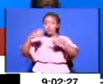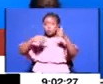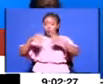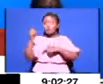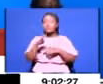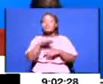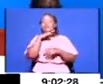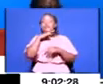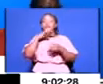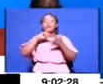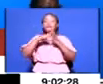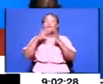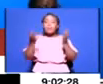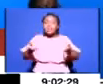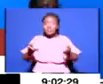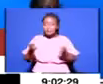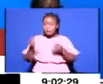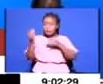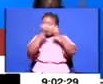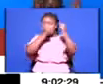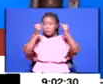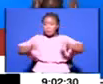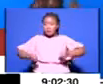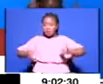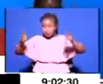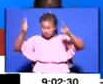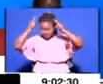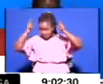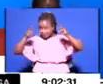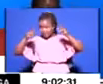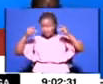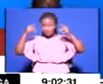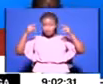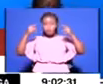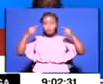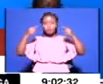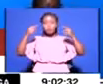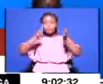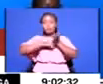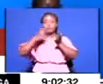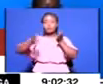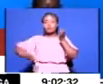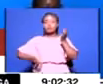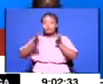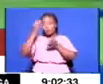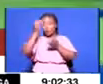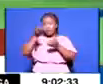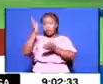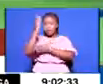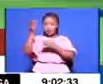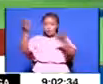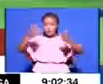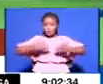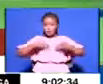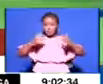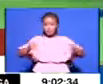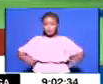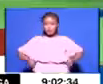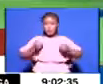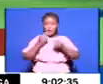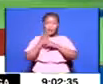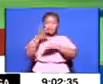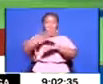Satan, which can lead only to death, is conquered because God brings life after death.